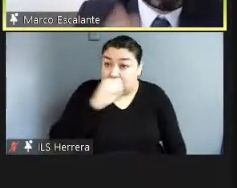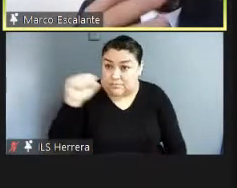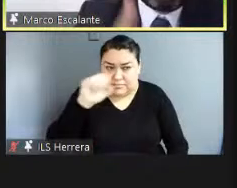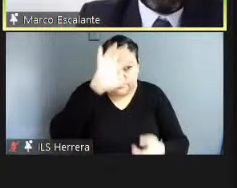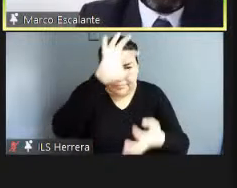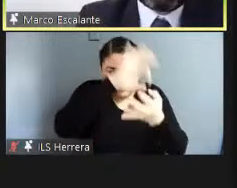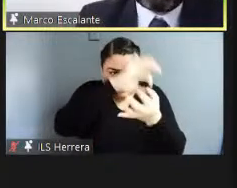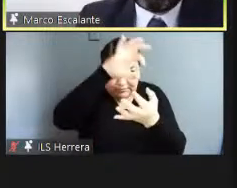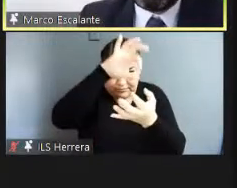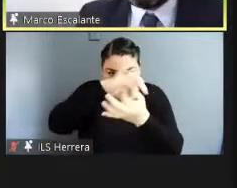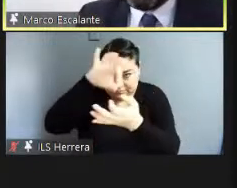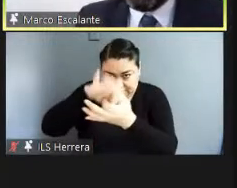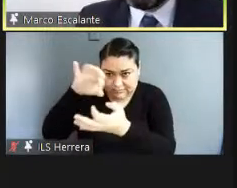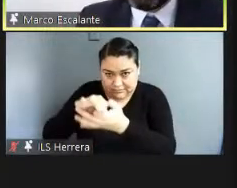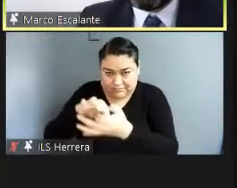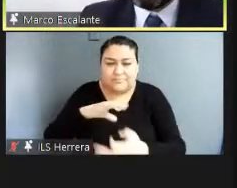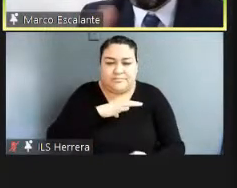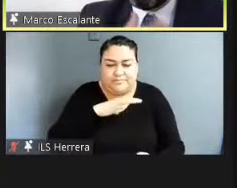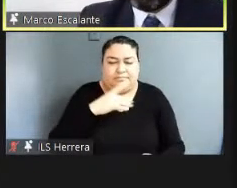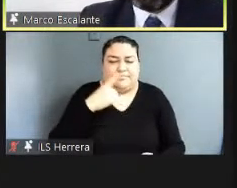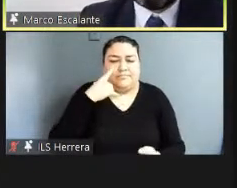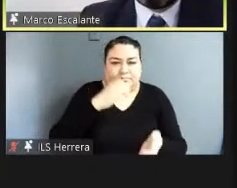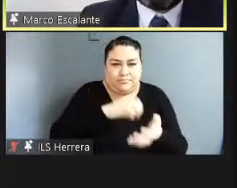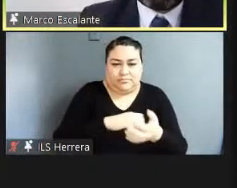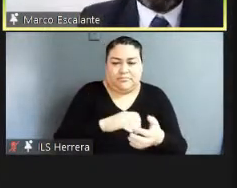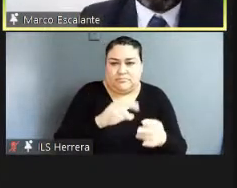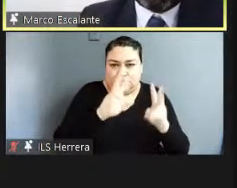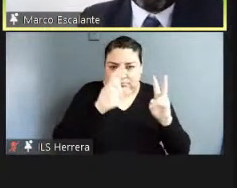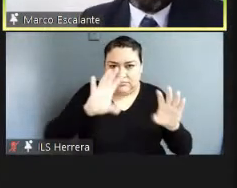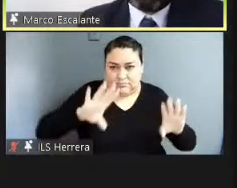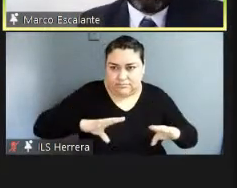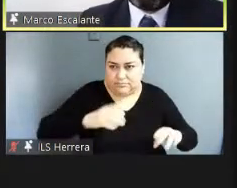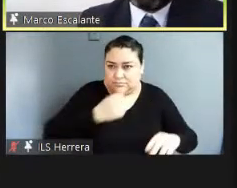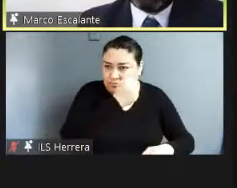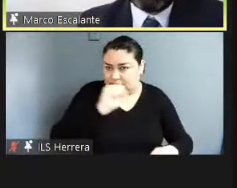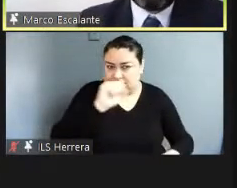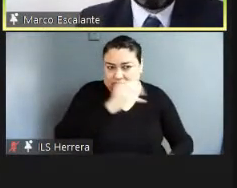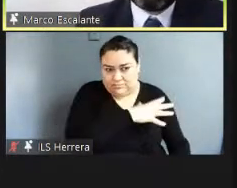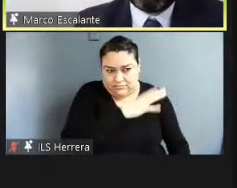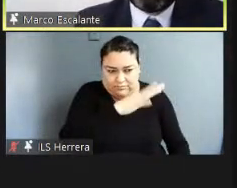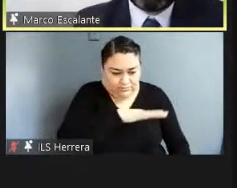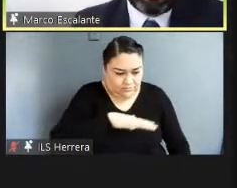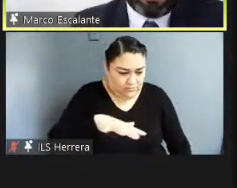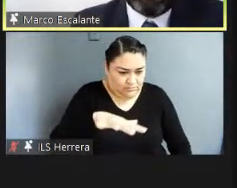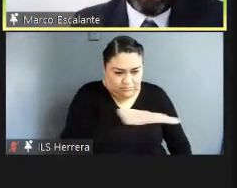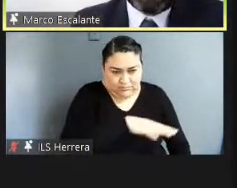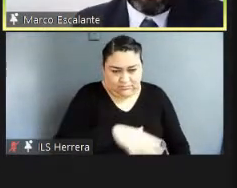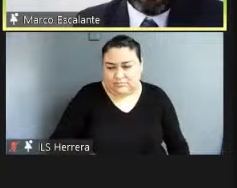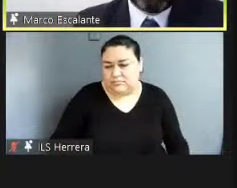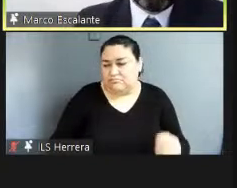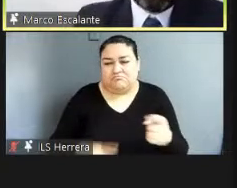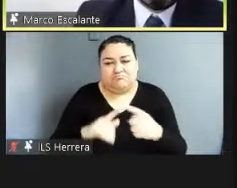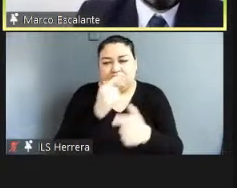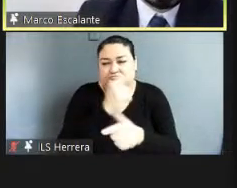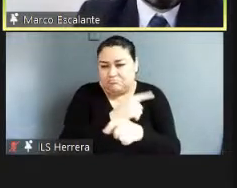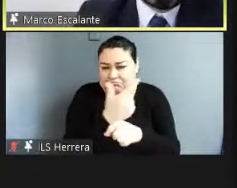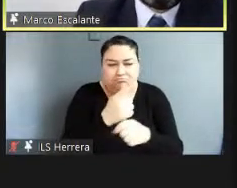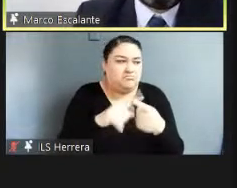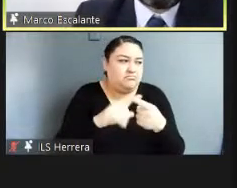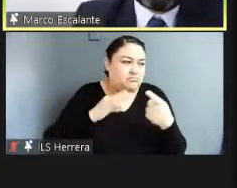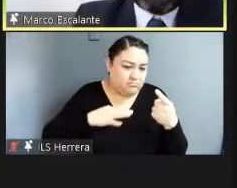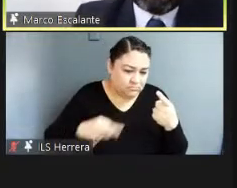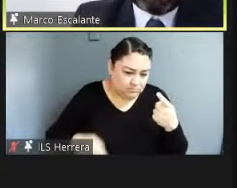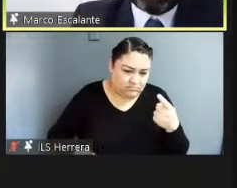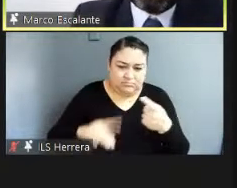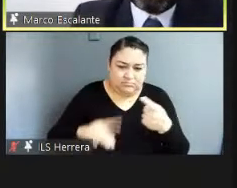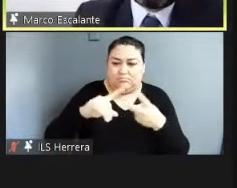competencies in the university map. I show this as an example because we may have generic competencies that all students have, whether they